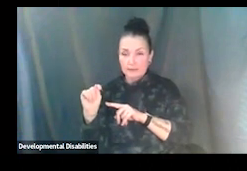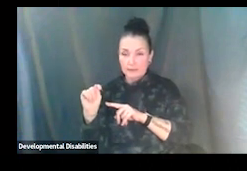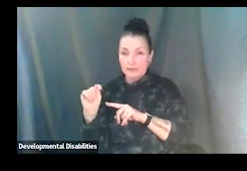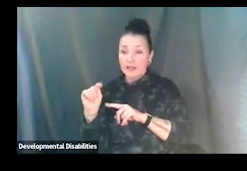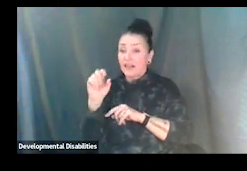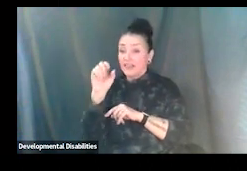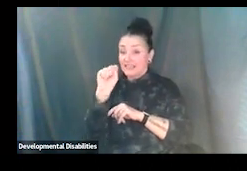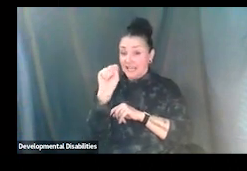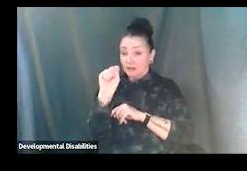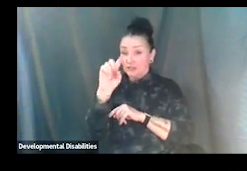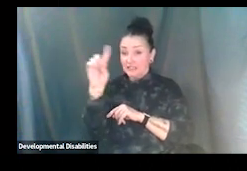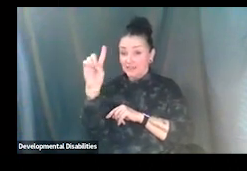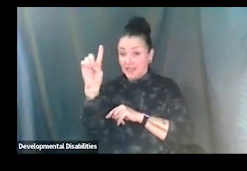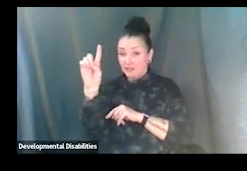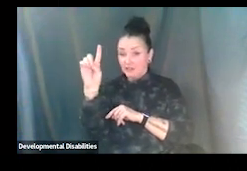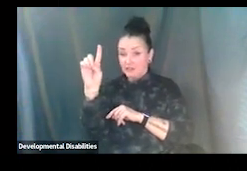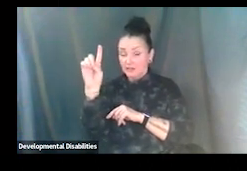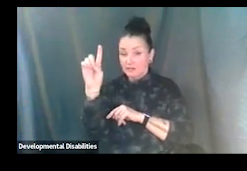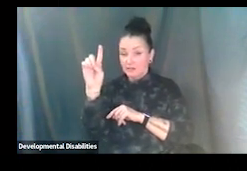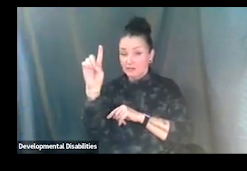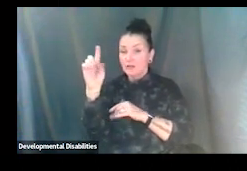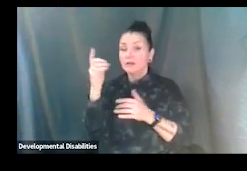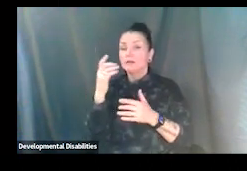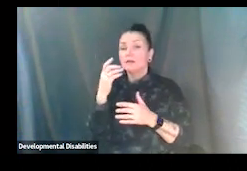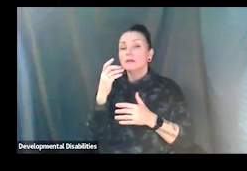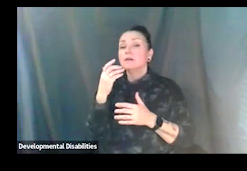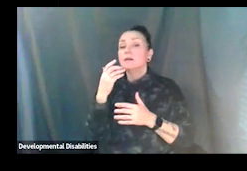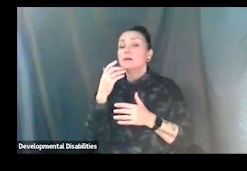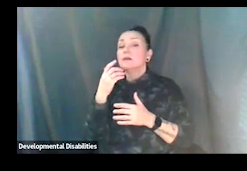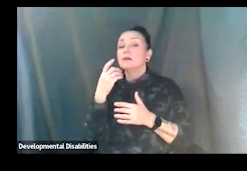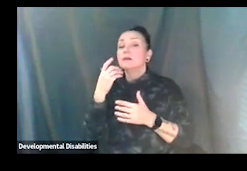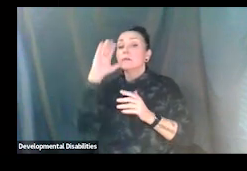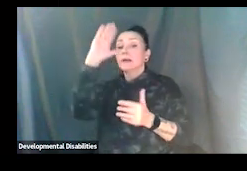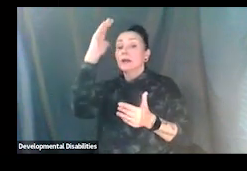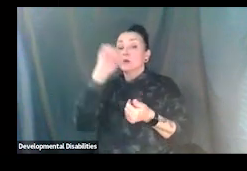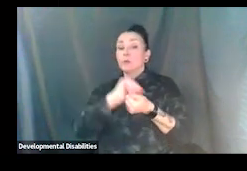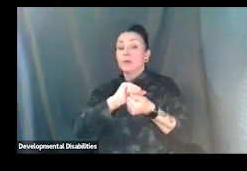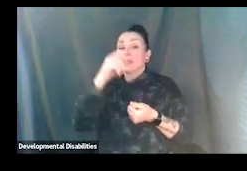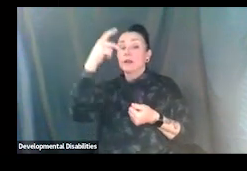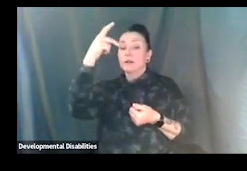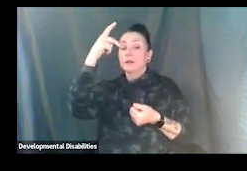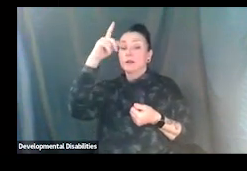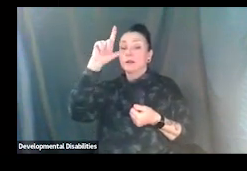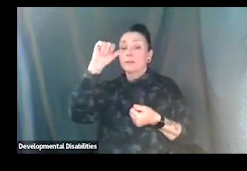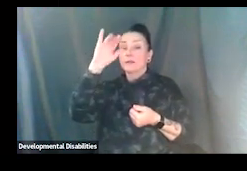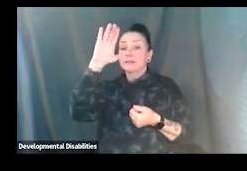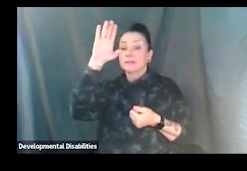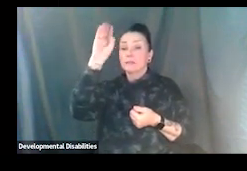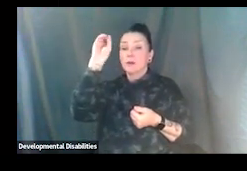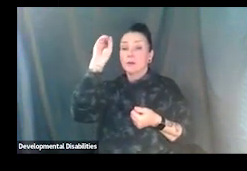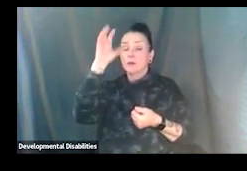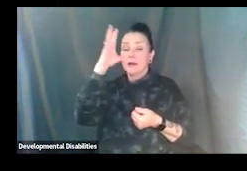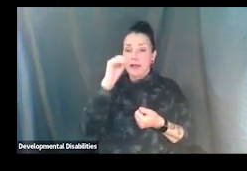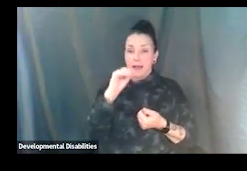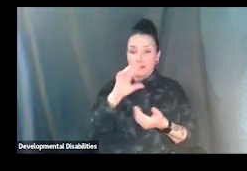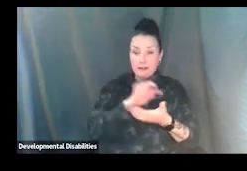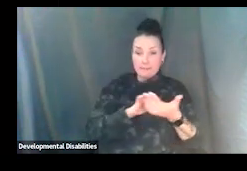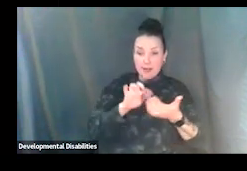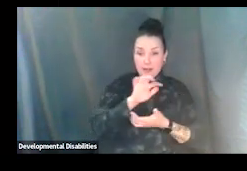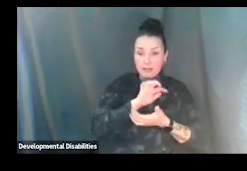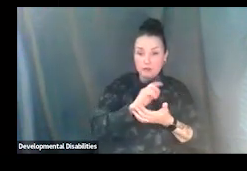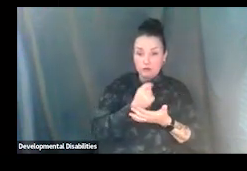deviations, was greater for the combined treatment of atomoxetine and parent training. It was greater than atomoxetine or Strattera by